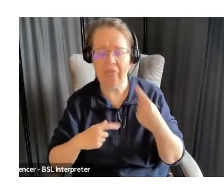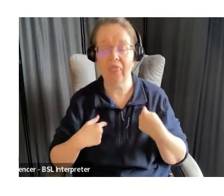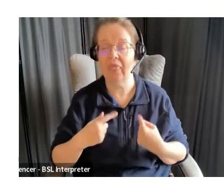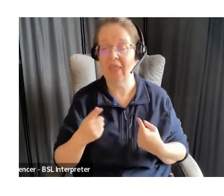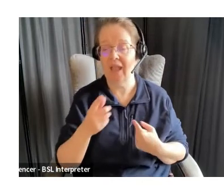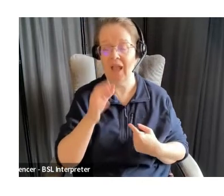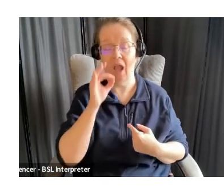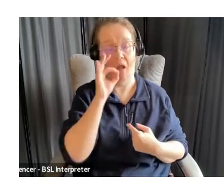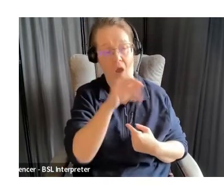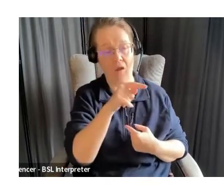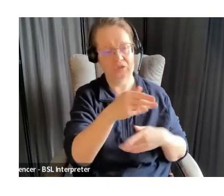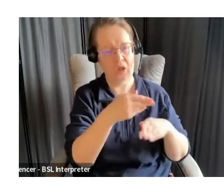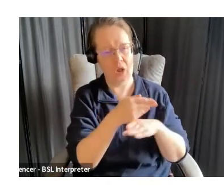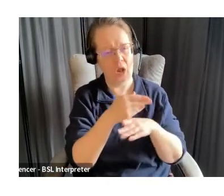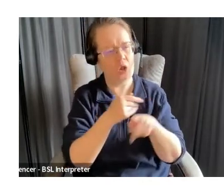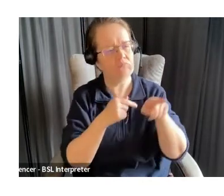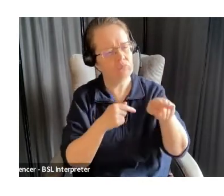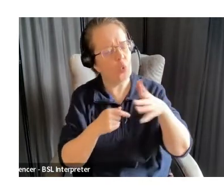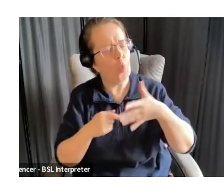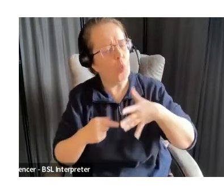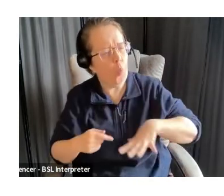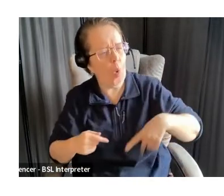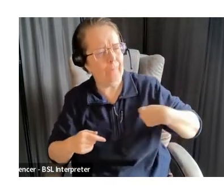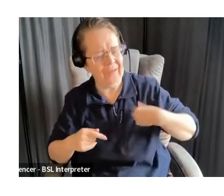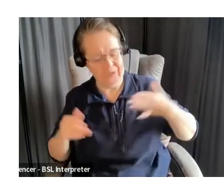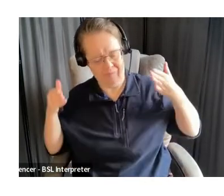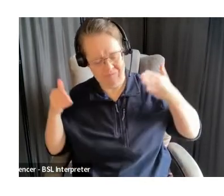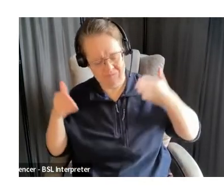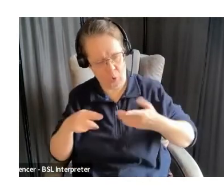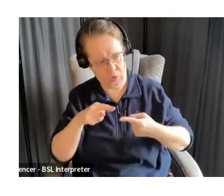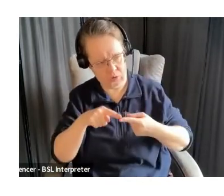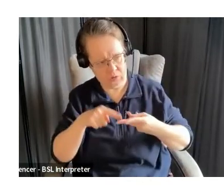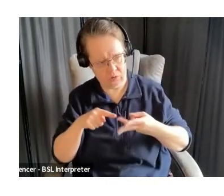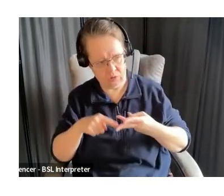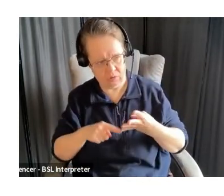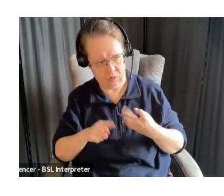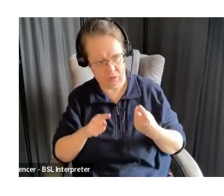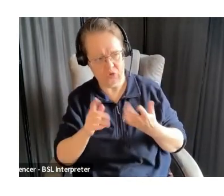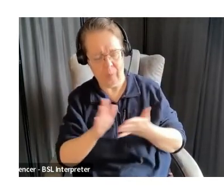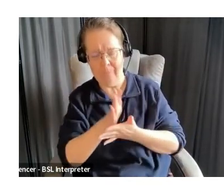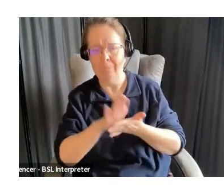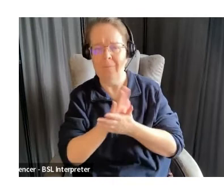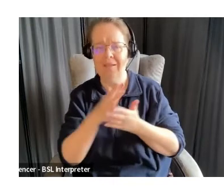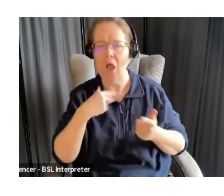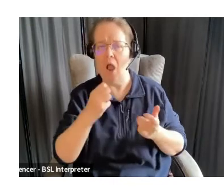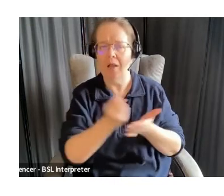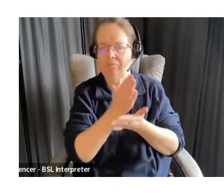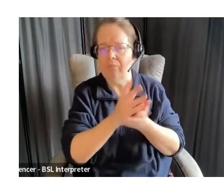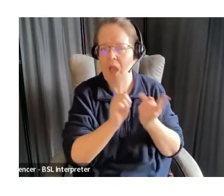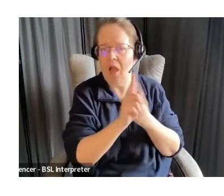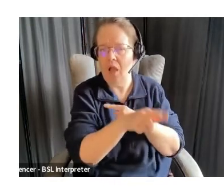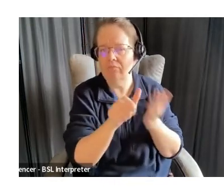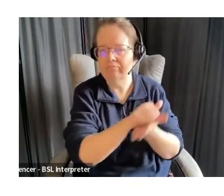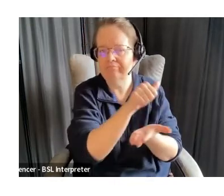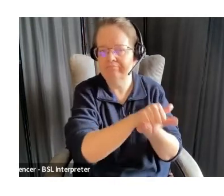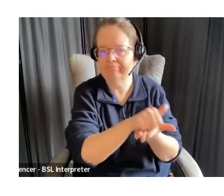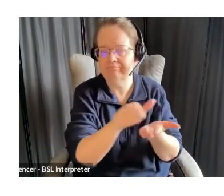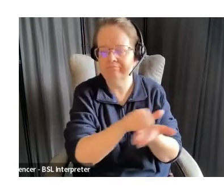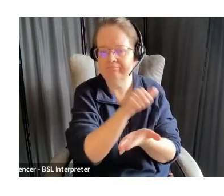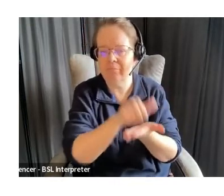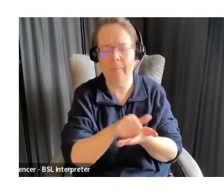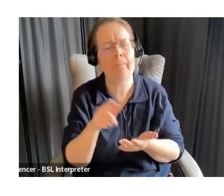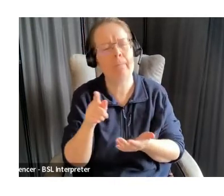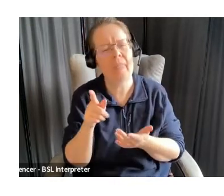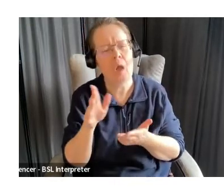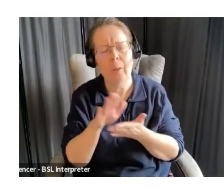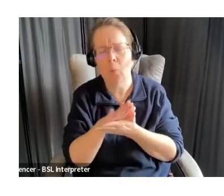asking the employer what they would like you to focus on for the purpose of answering the question helps. That's great. So are you saying that when